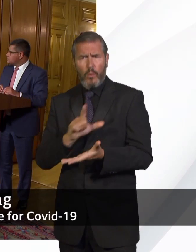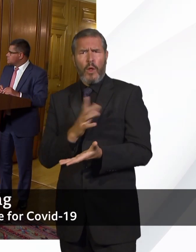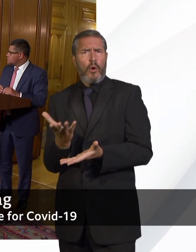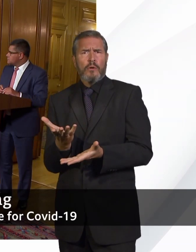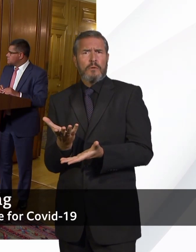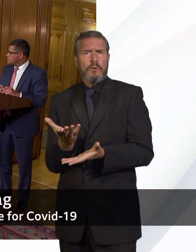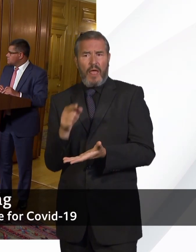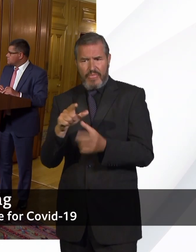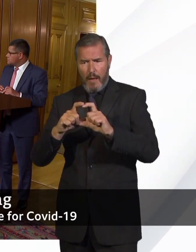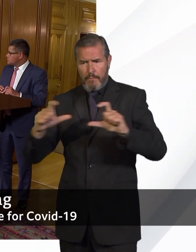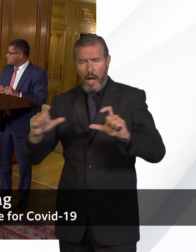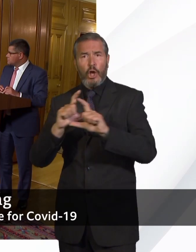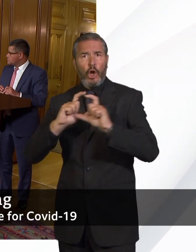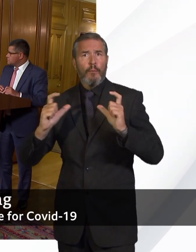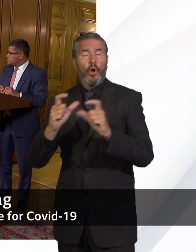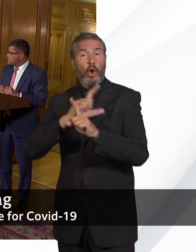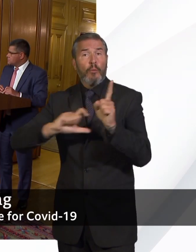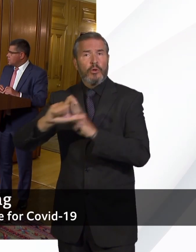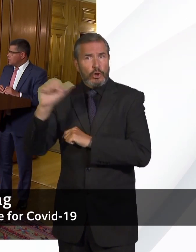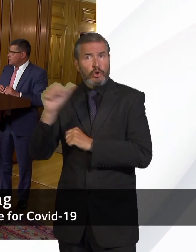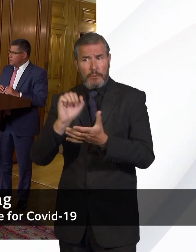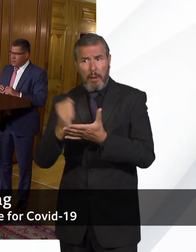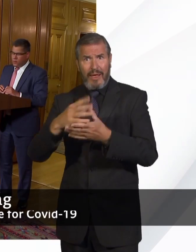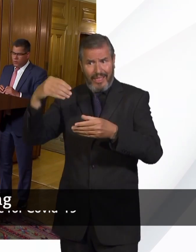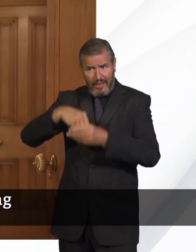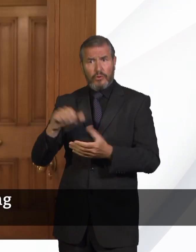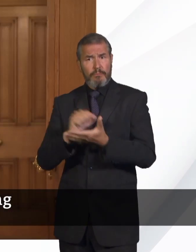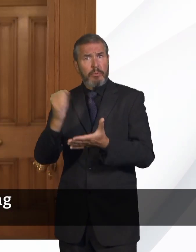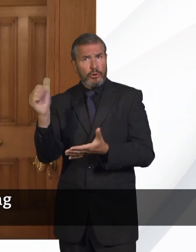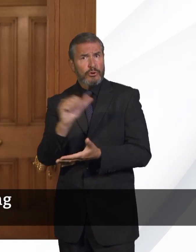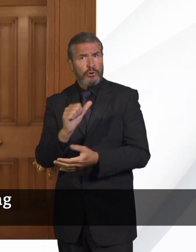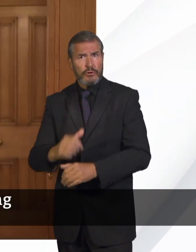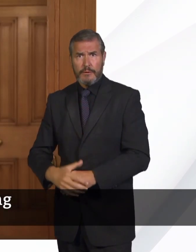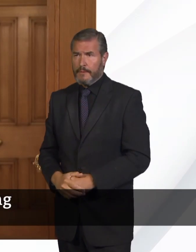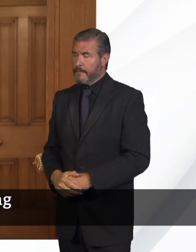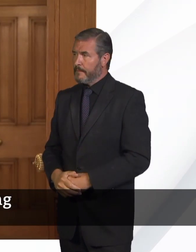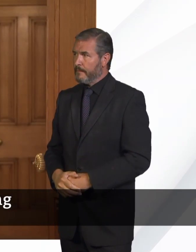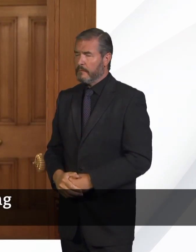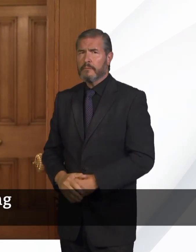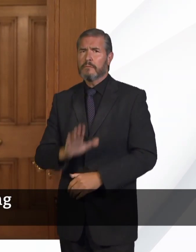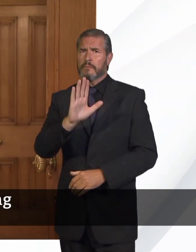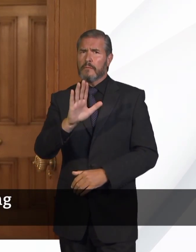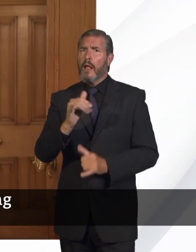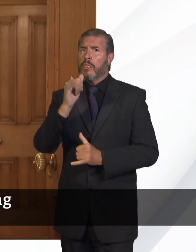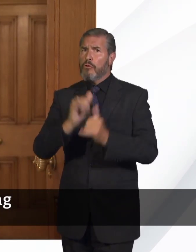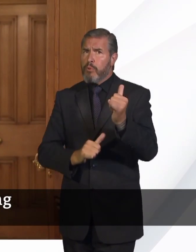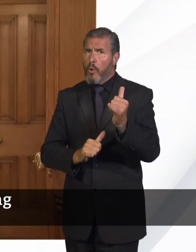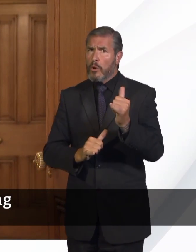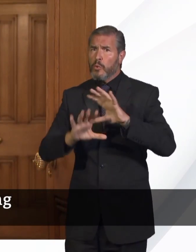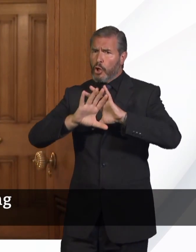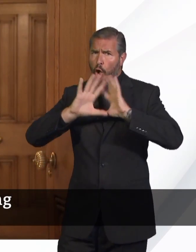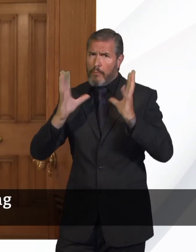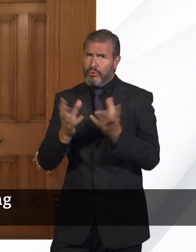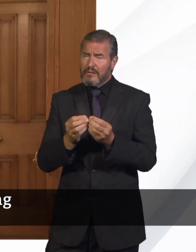this section of this report will be published? Well, Victoria, I think the report was published. It was